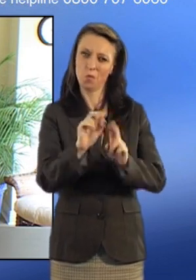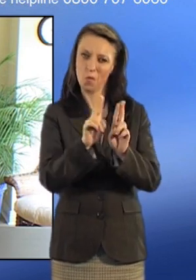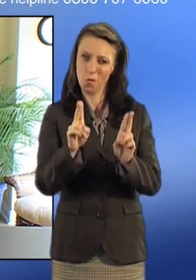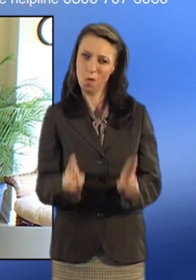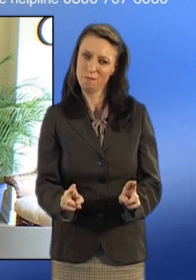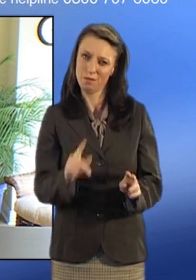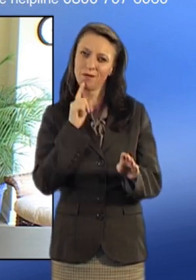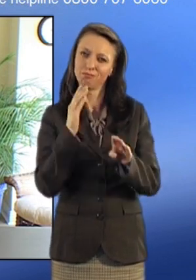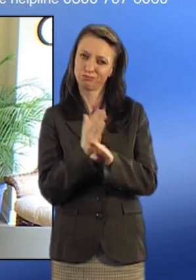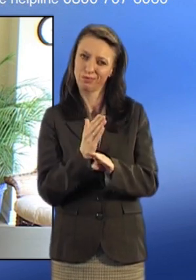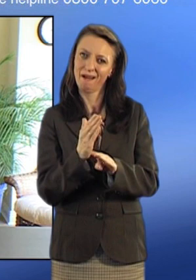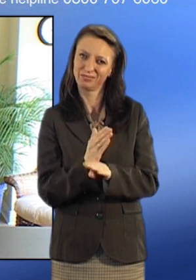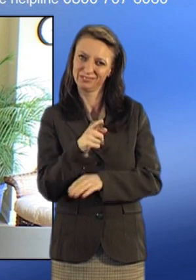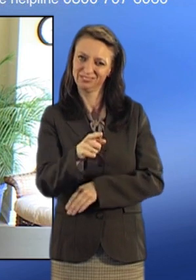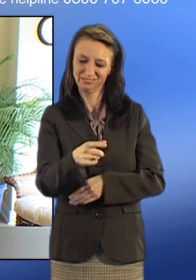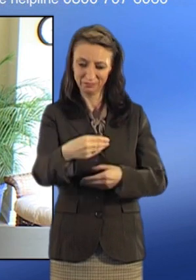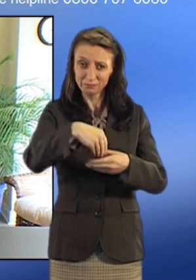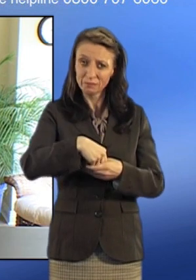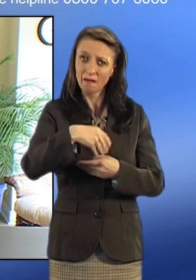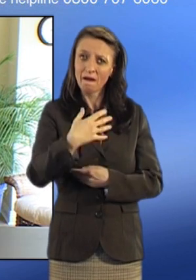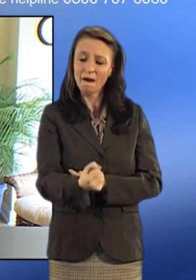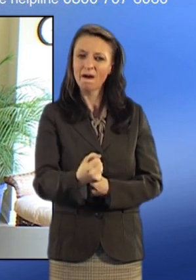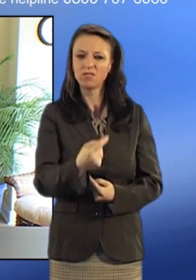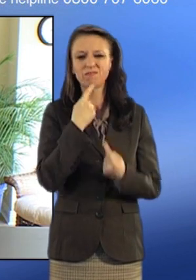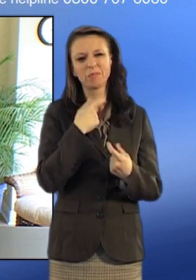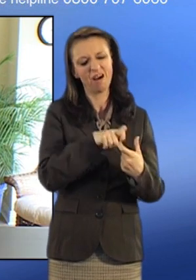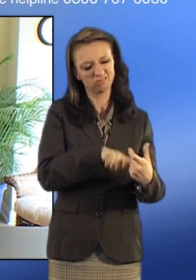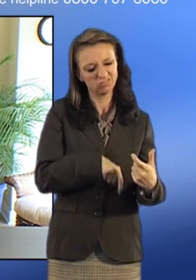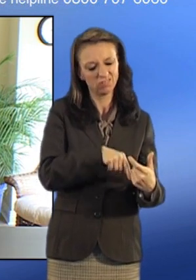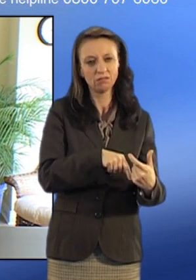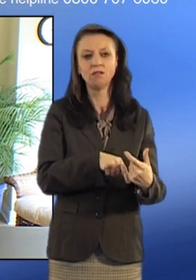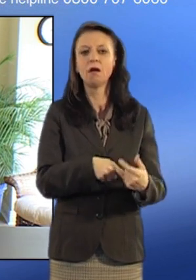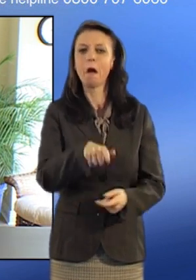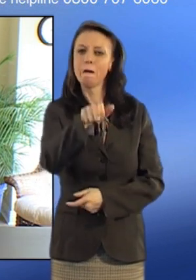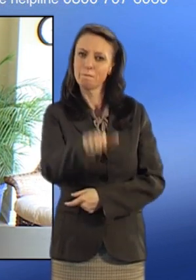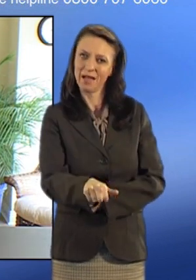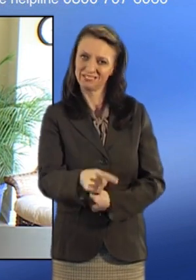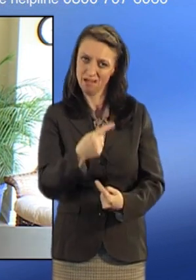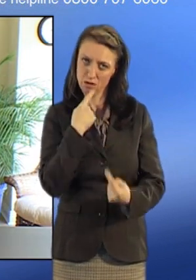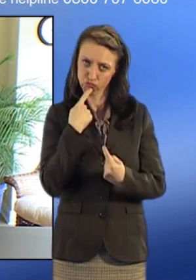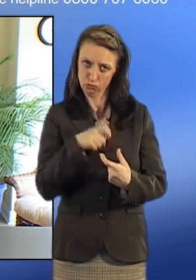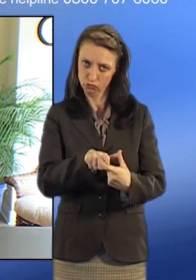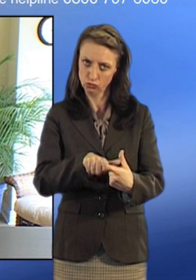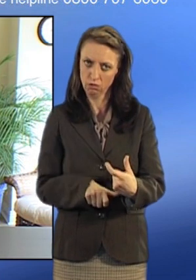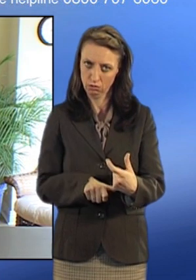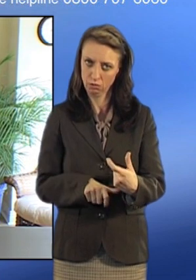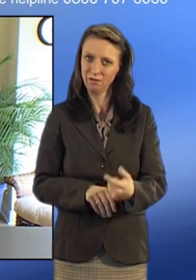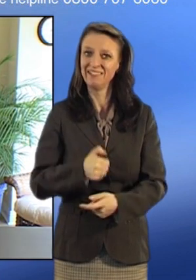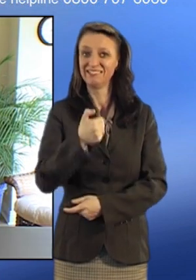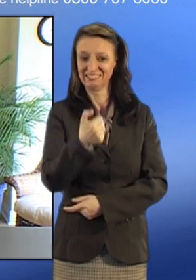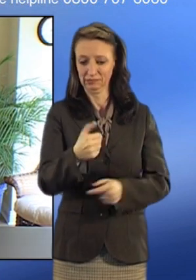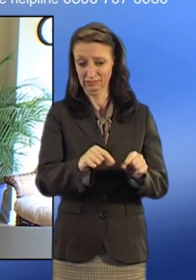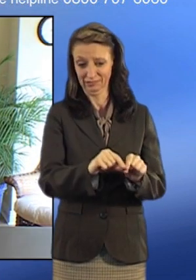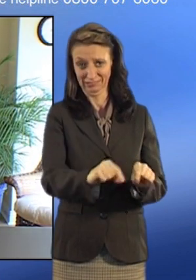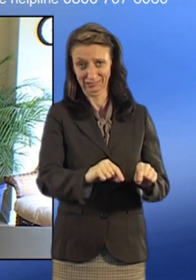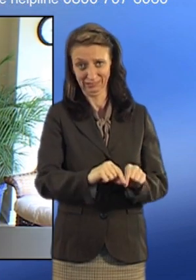general information leaflet, a patient instruction leaflet, 6 sample sticks,